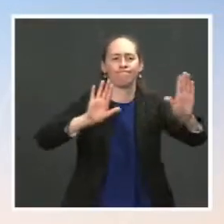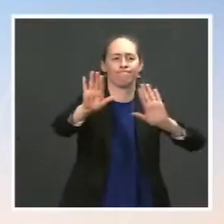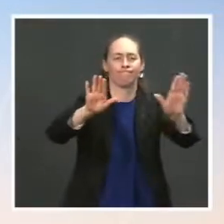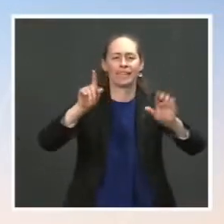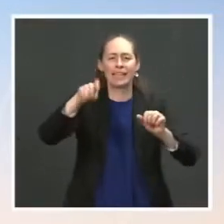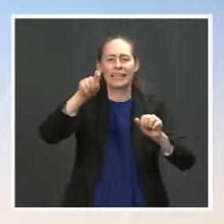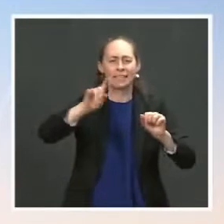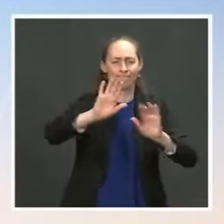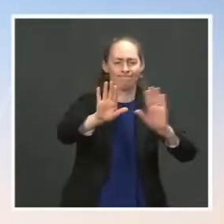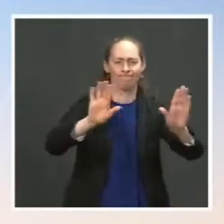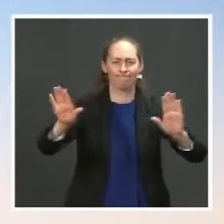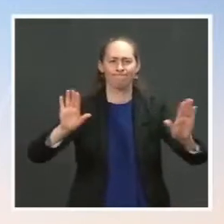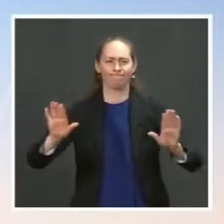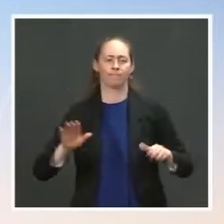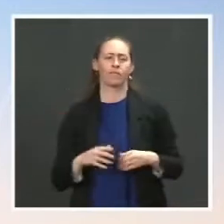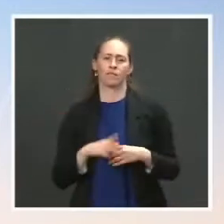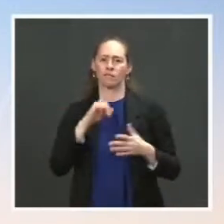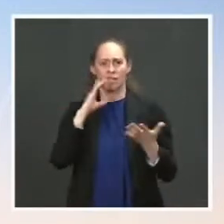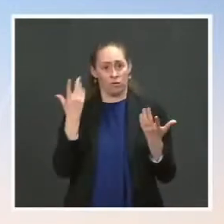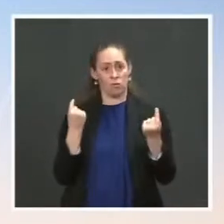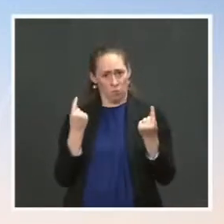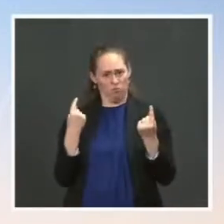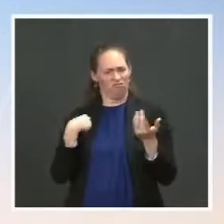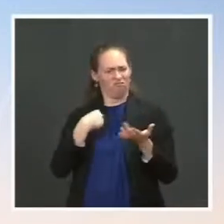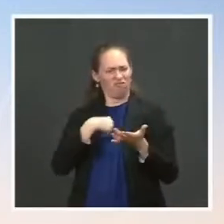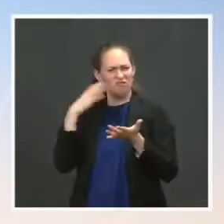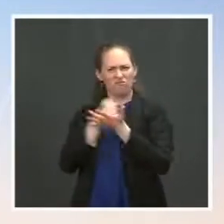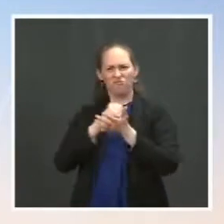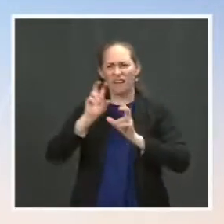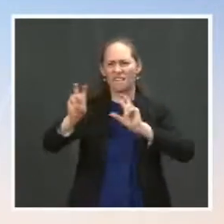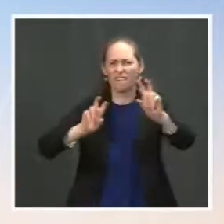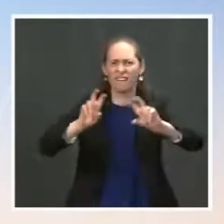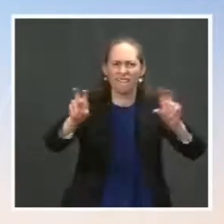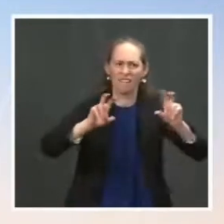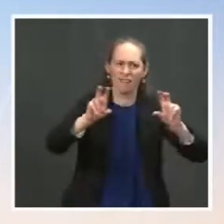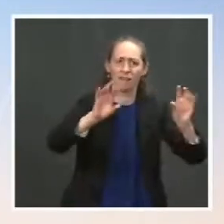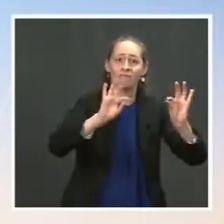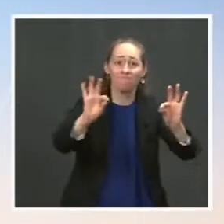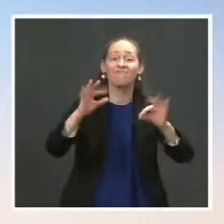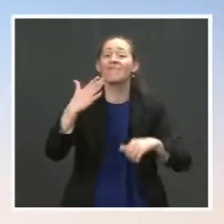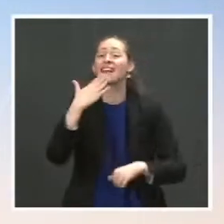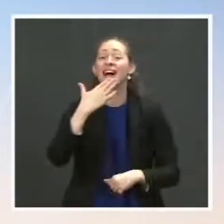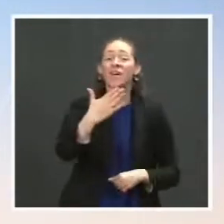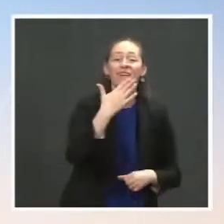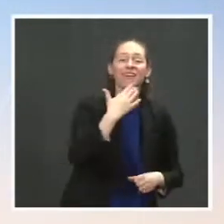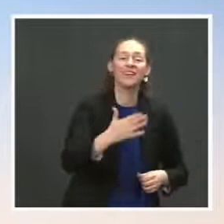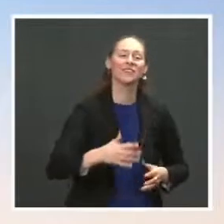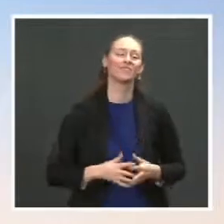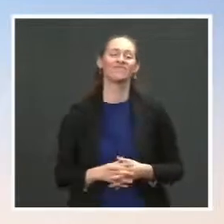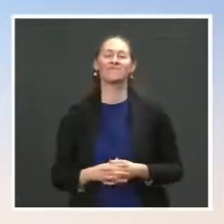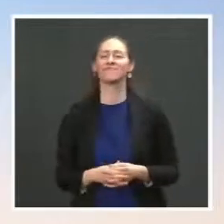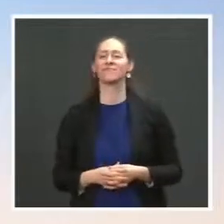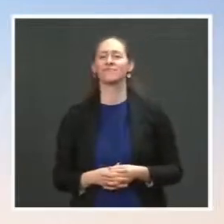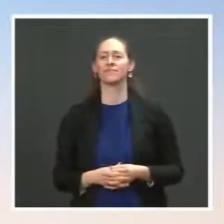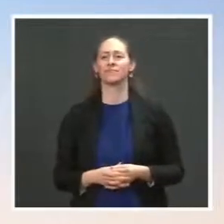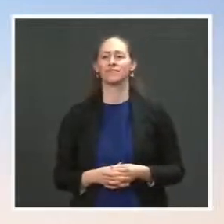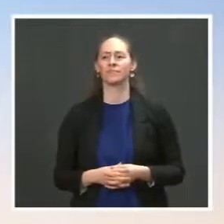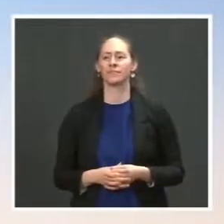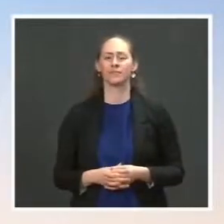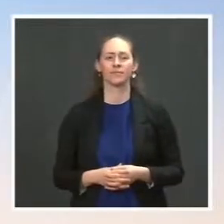well. Okay. Thank you, Mr. Secretary. All right. Thanks very much. Appreciate real honor to be here. We'll have him invite him back. Sounds good. Thank